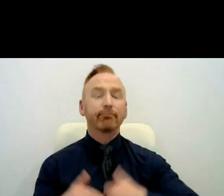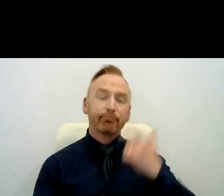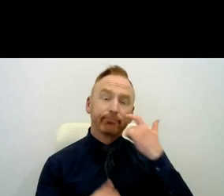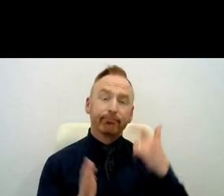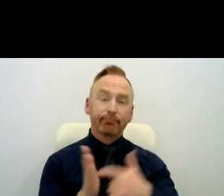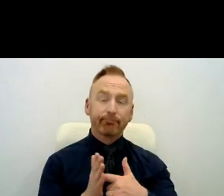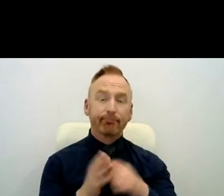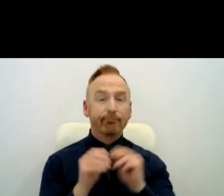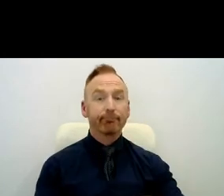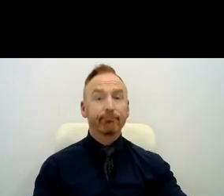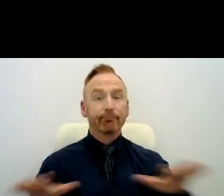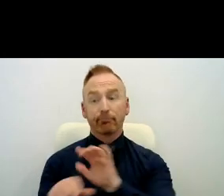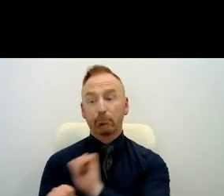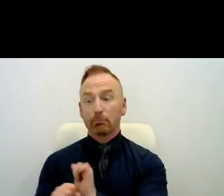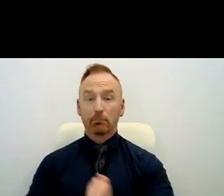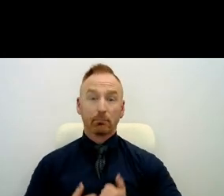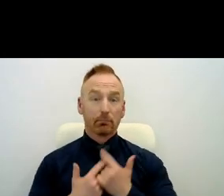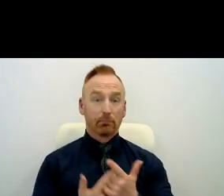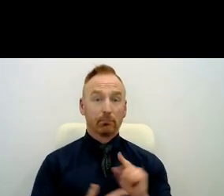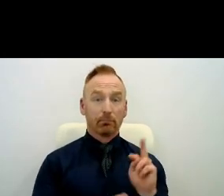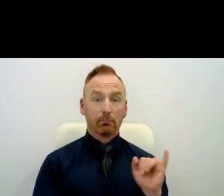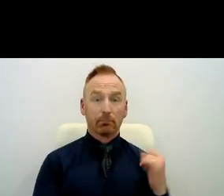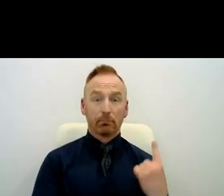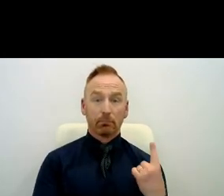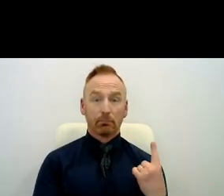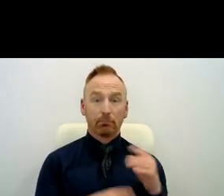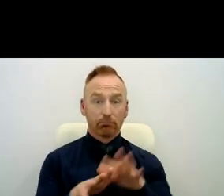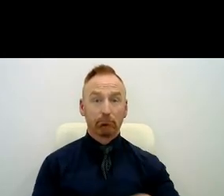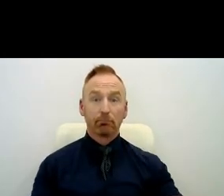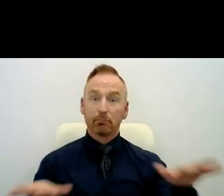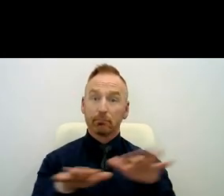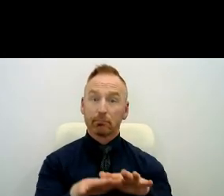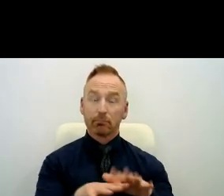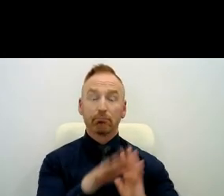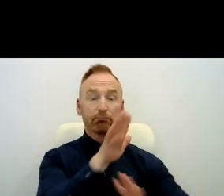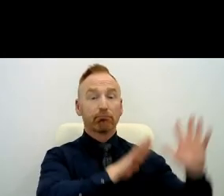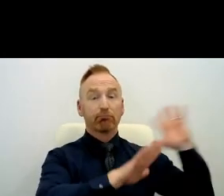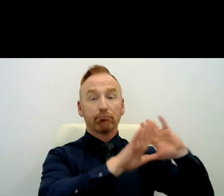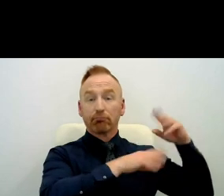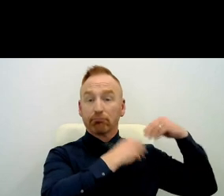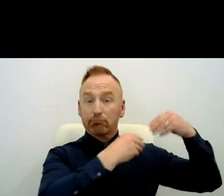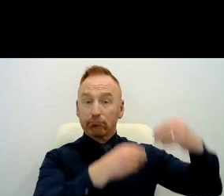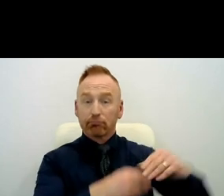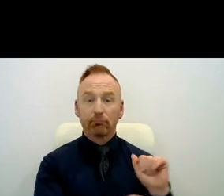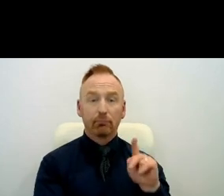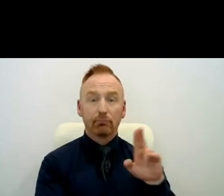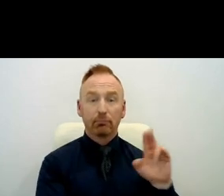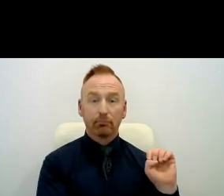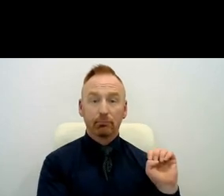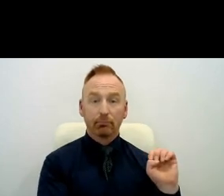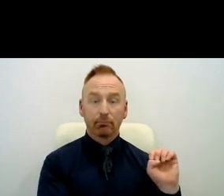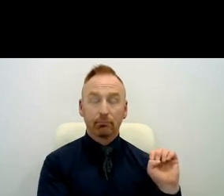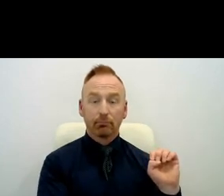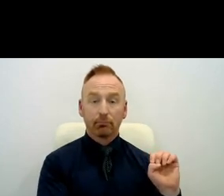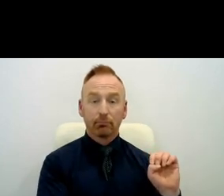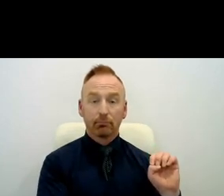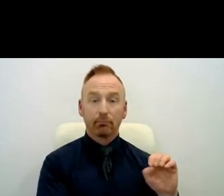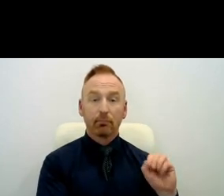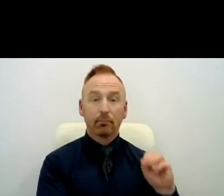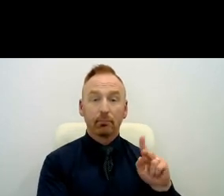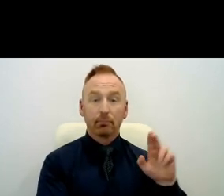gratefully acknowledged that we work and reside in Treaty 1 territory, the home and traditional lands of the